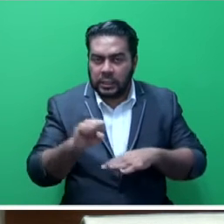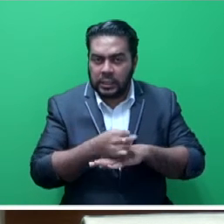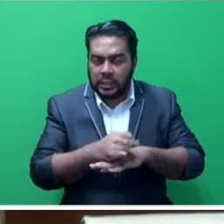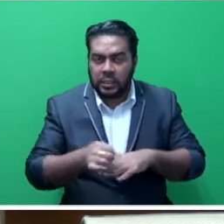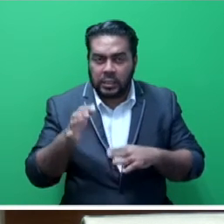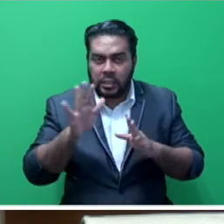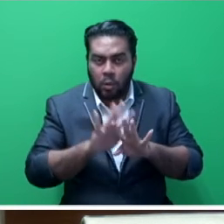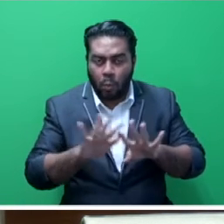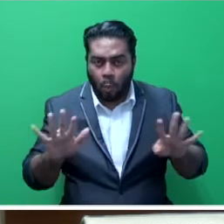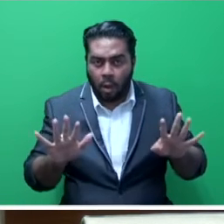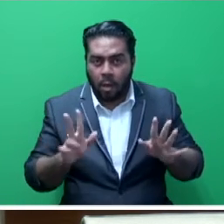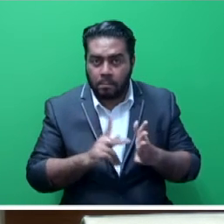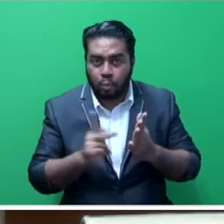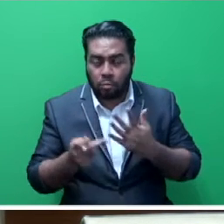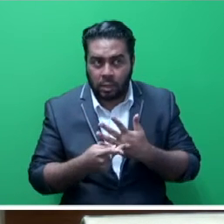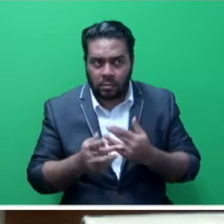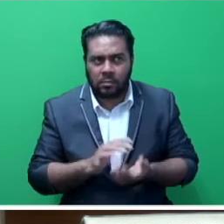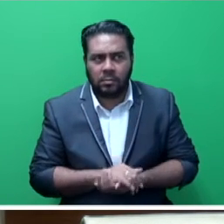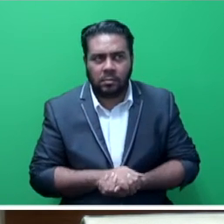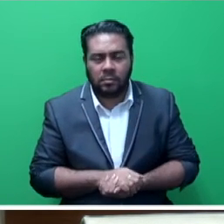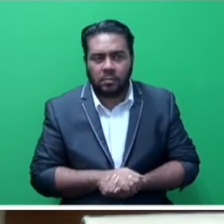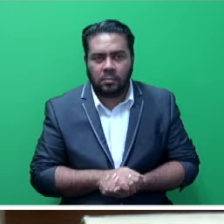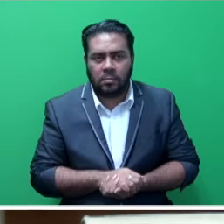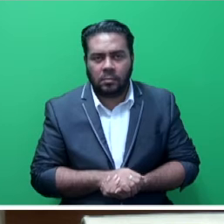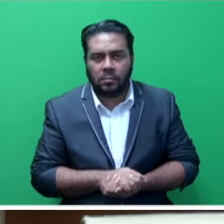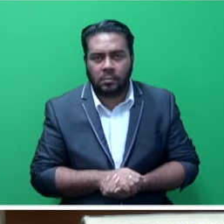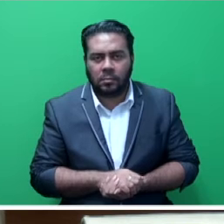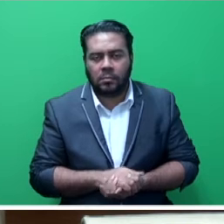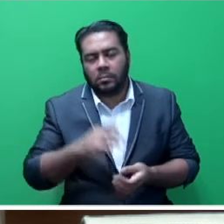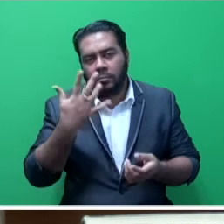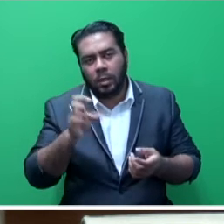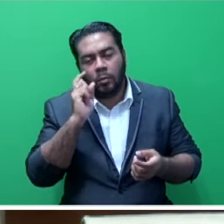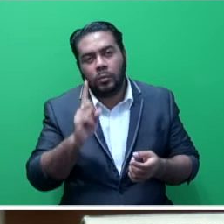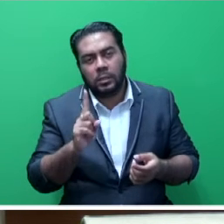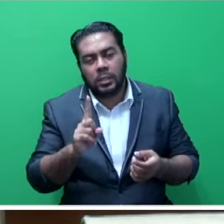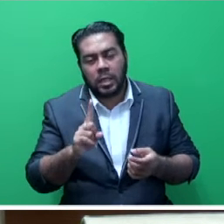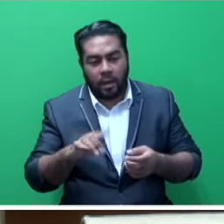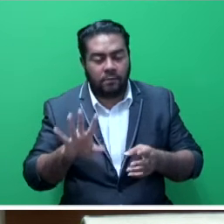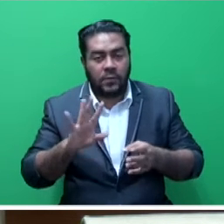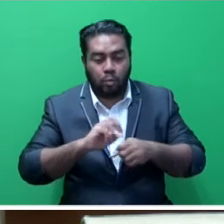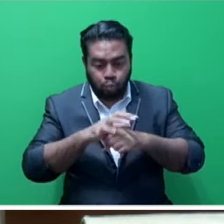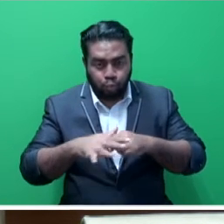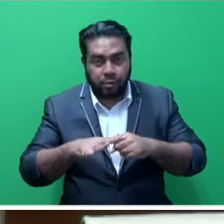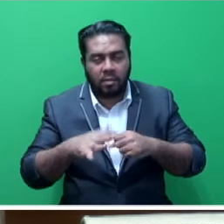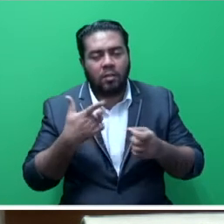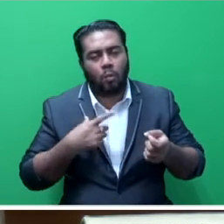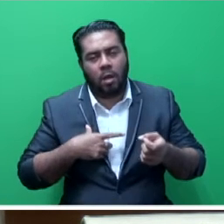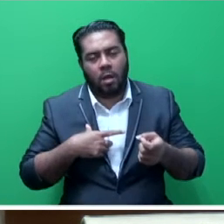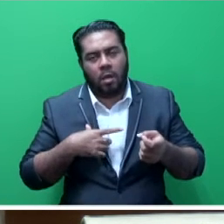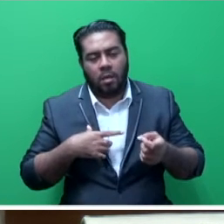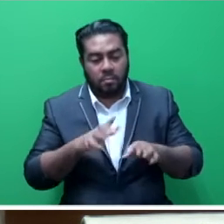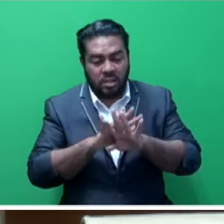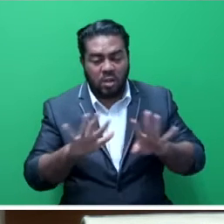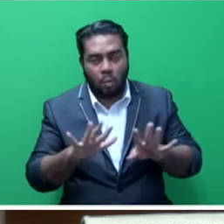but we were hampered by the pandemic and last year and this year. So